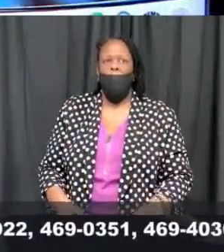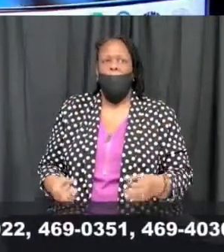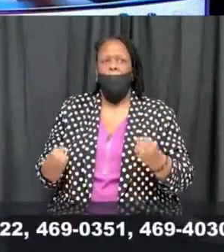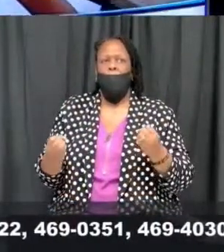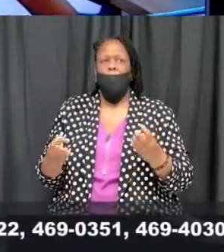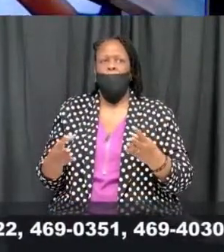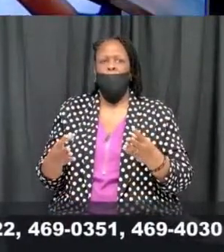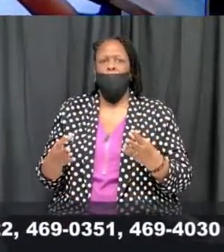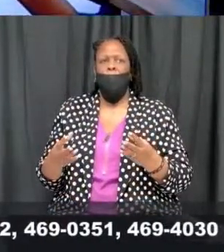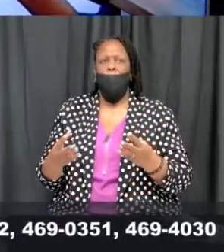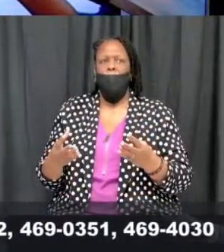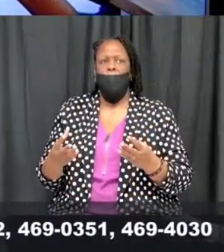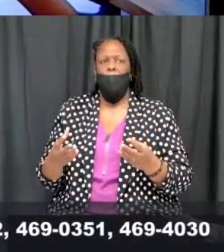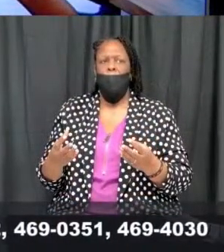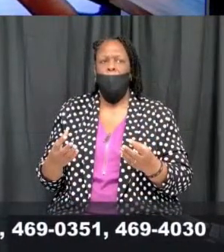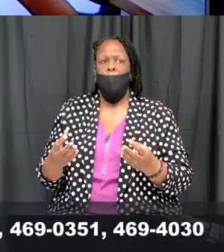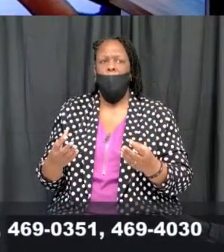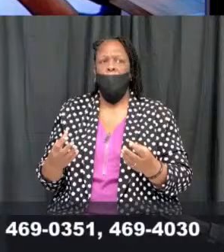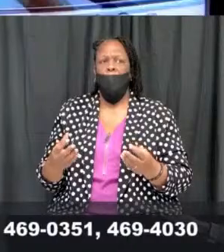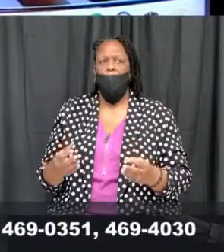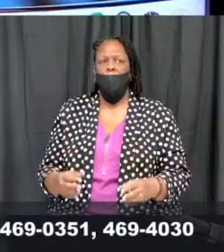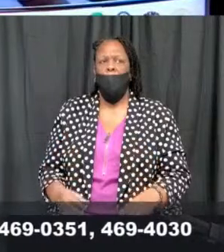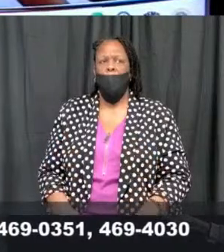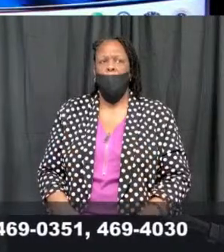discarded and thus wasted so far?